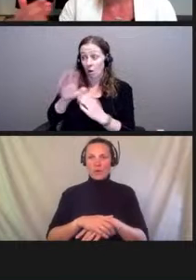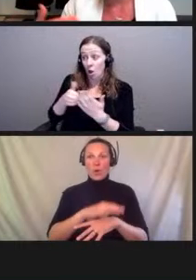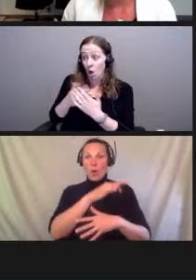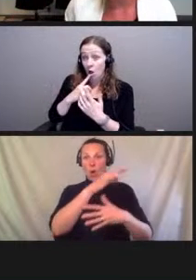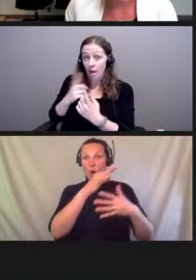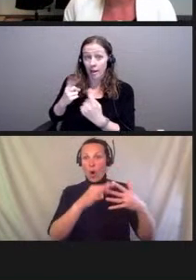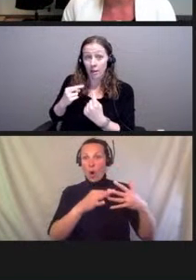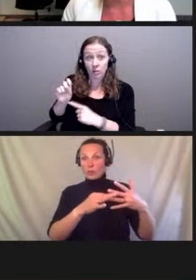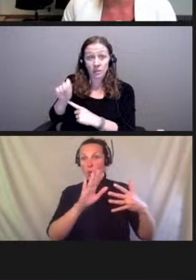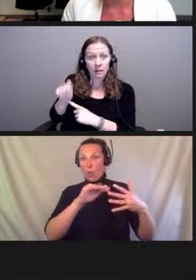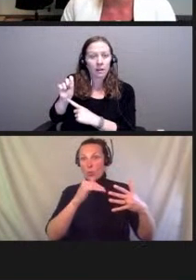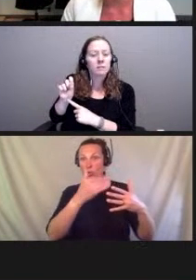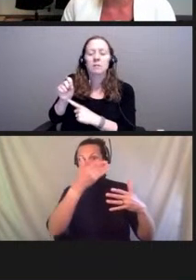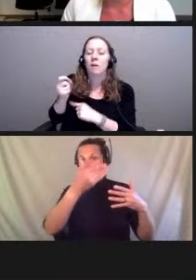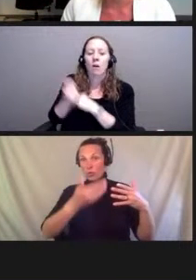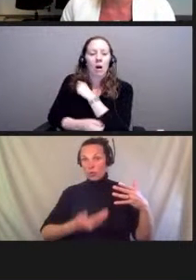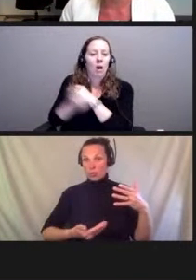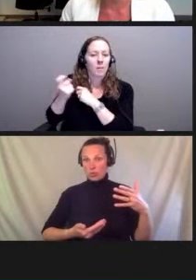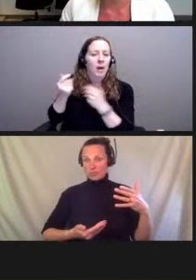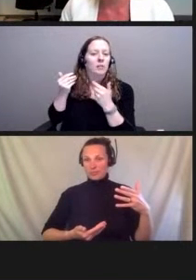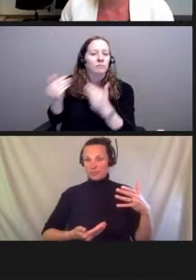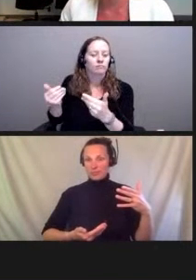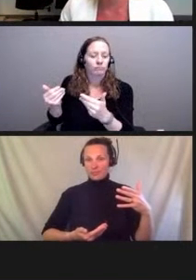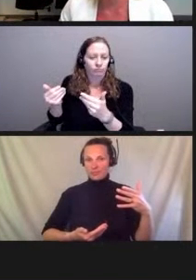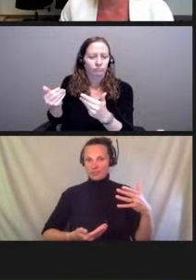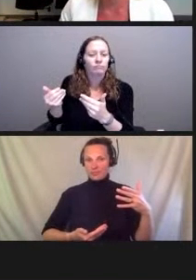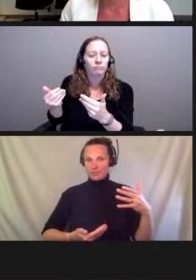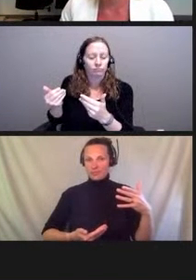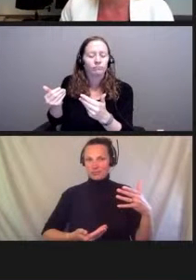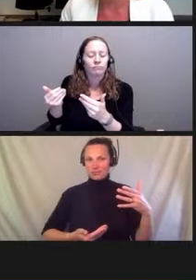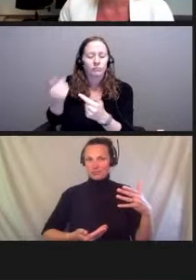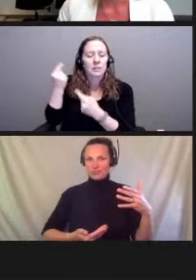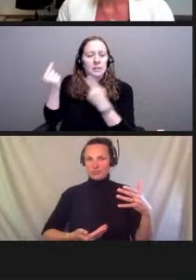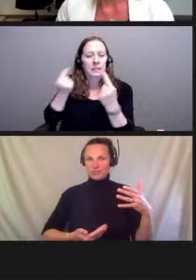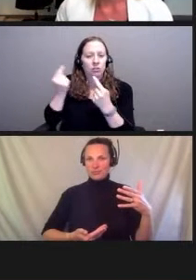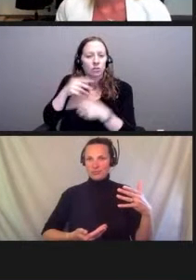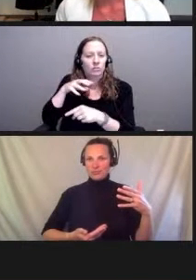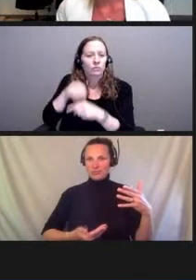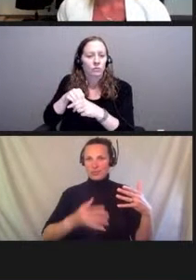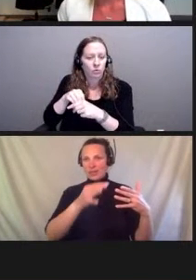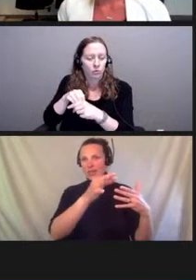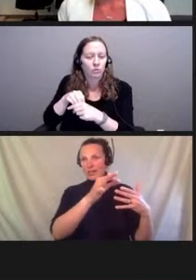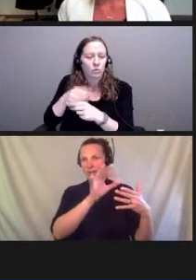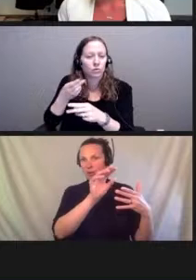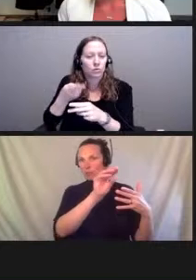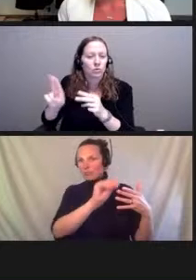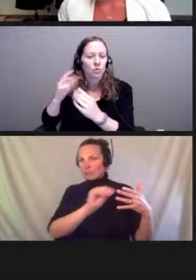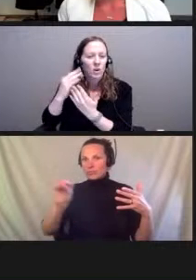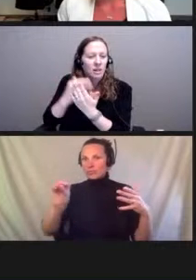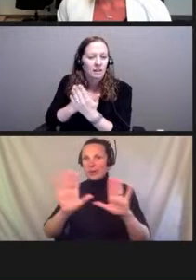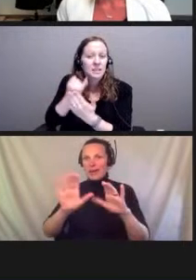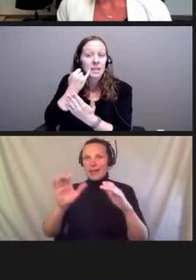further. They're going to be automatically carried forward for consideration as part of the shortlist. So the types of options